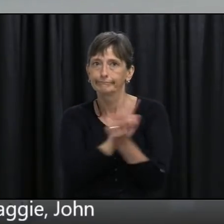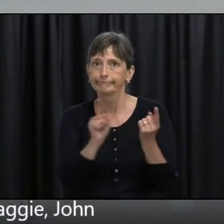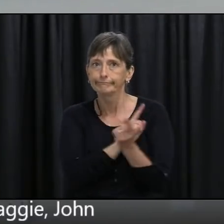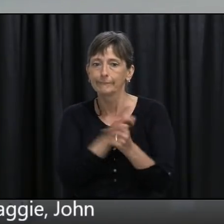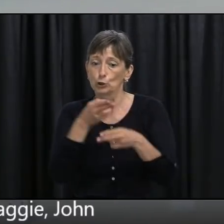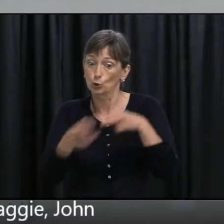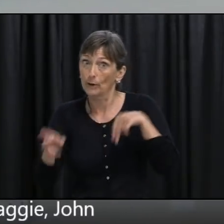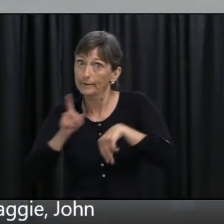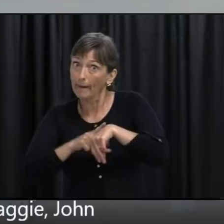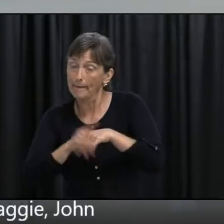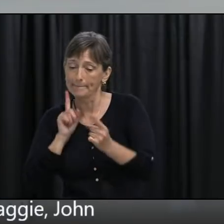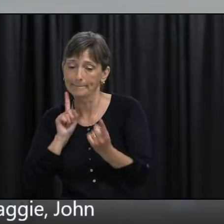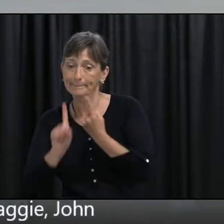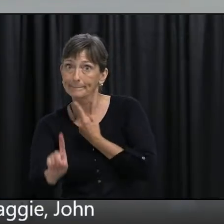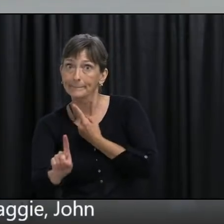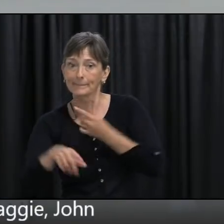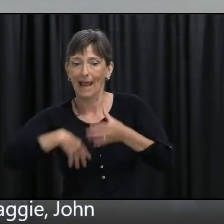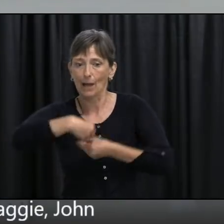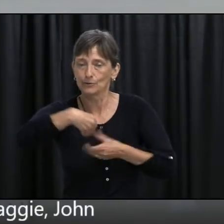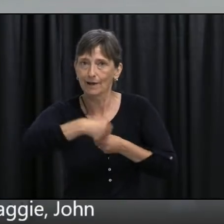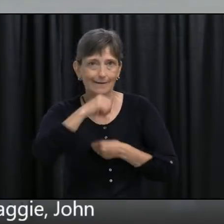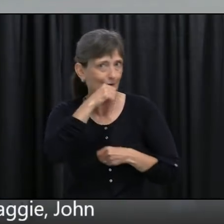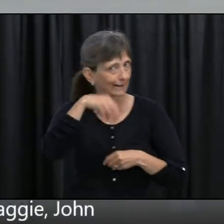out in the open, and